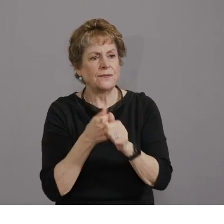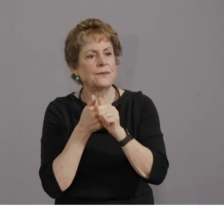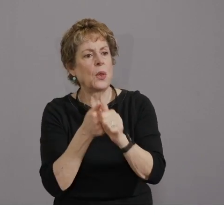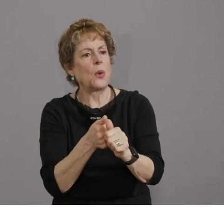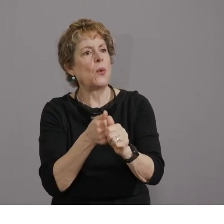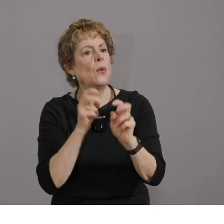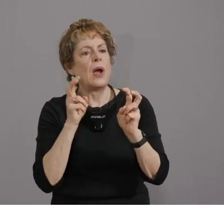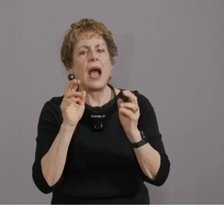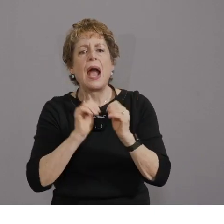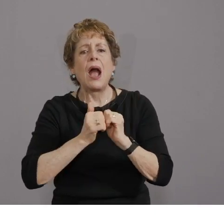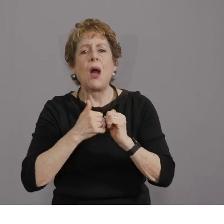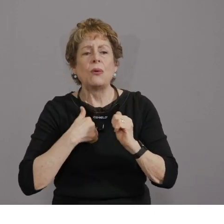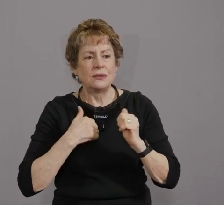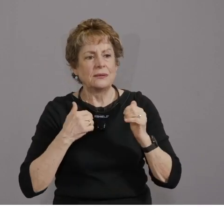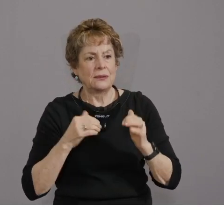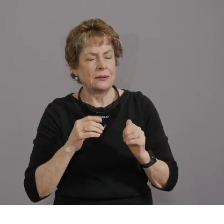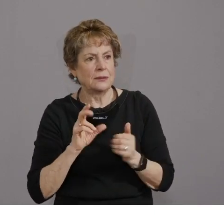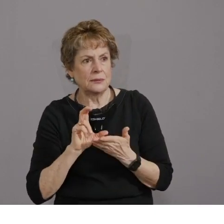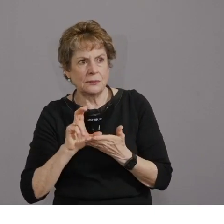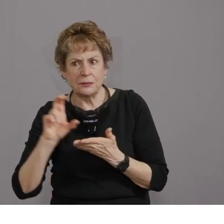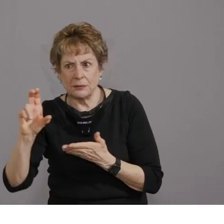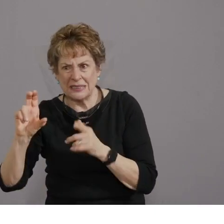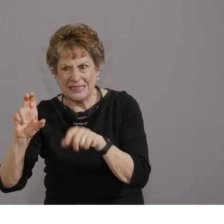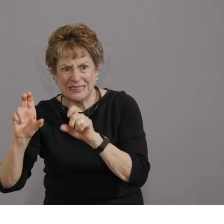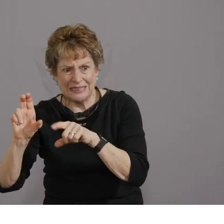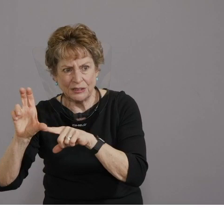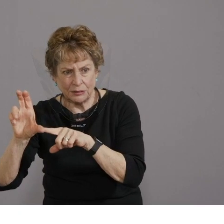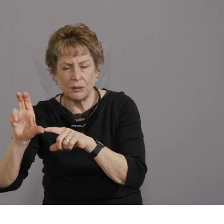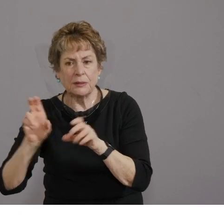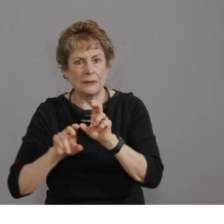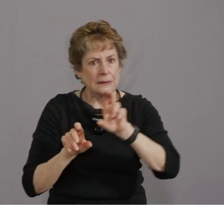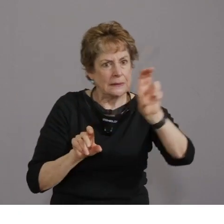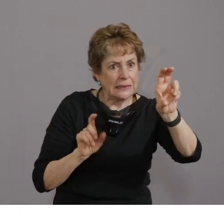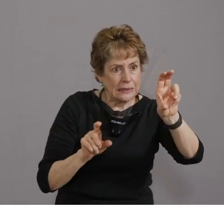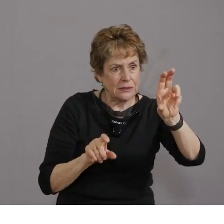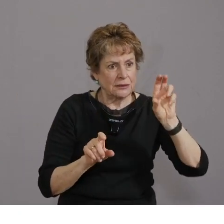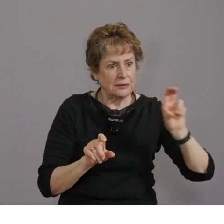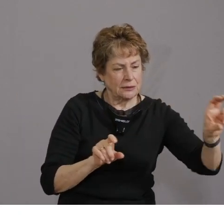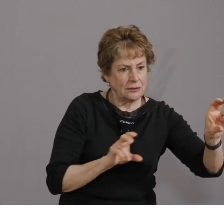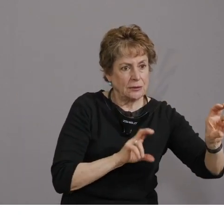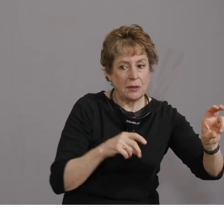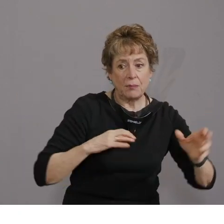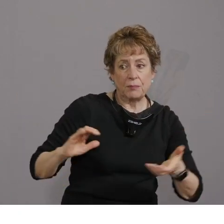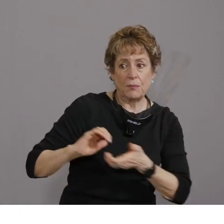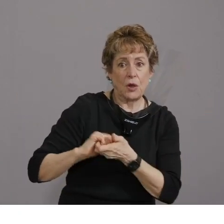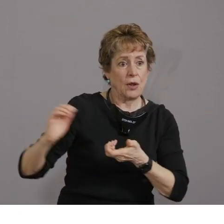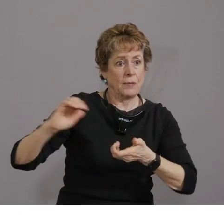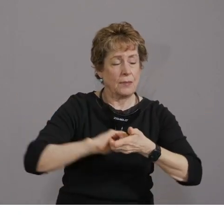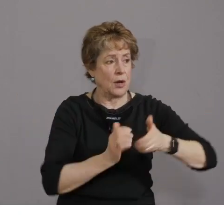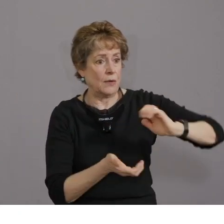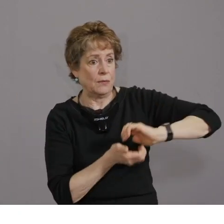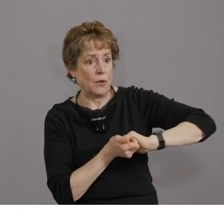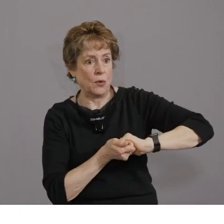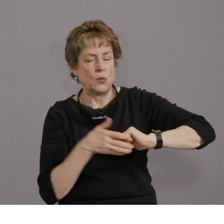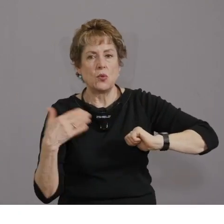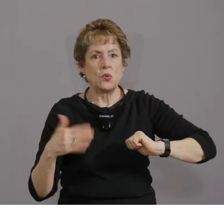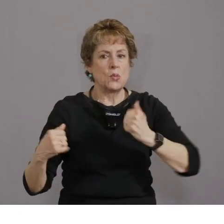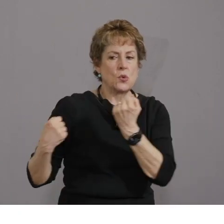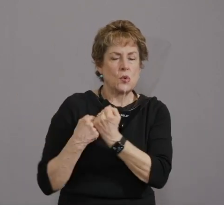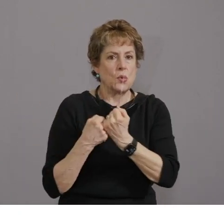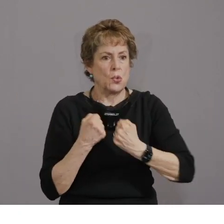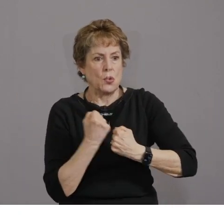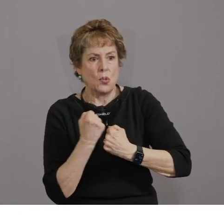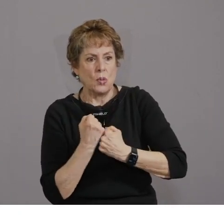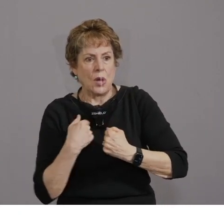distribution. Our local partners are the backbone of the vaccine program implementation and know their counties